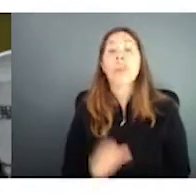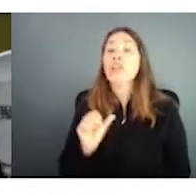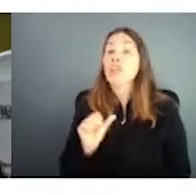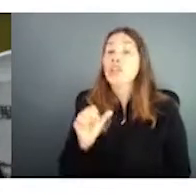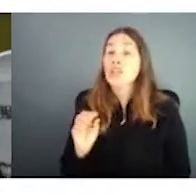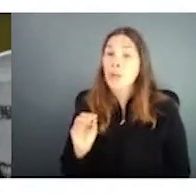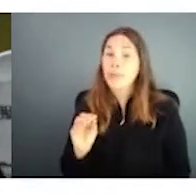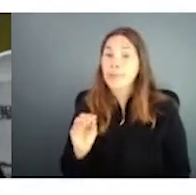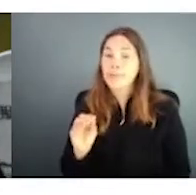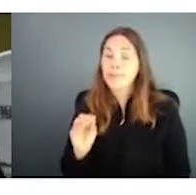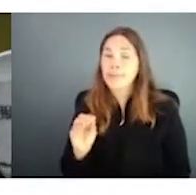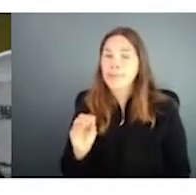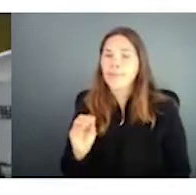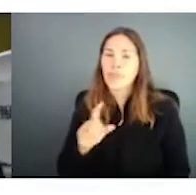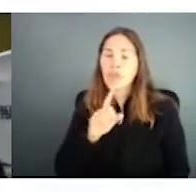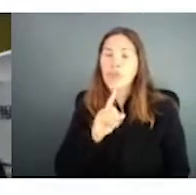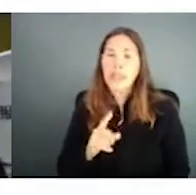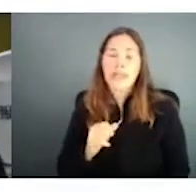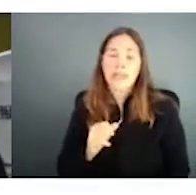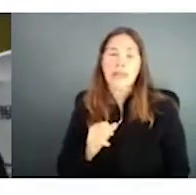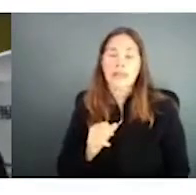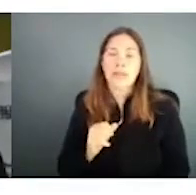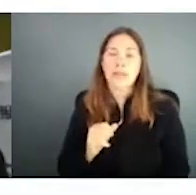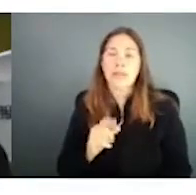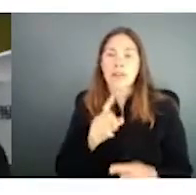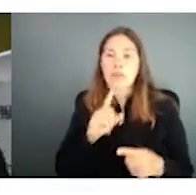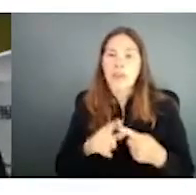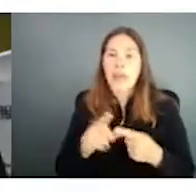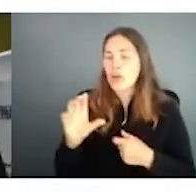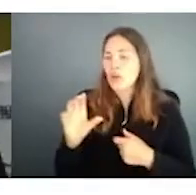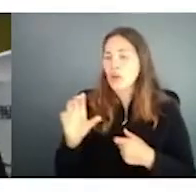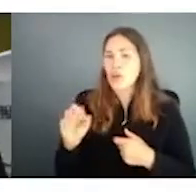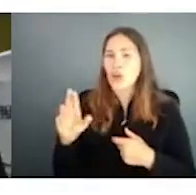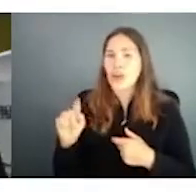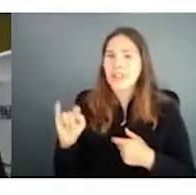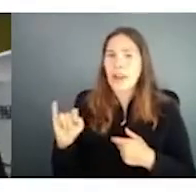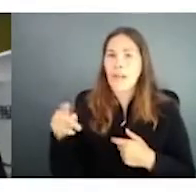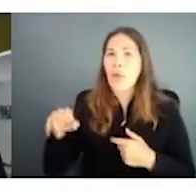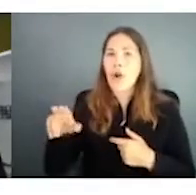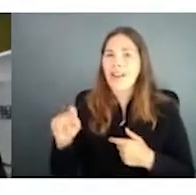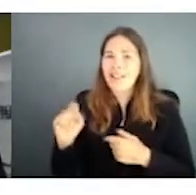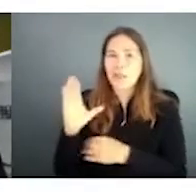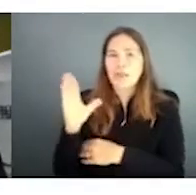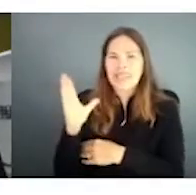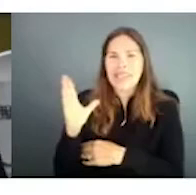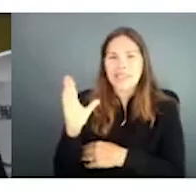So short of the Certiport presentation, which took up about 30 minutes earlier,